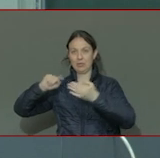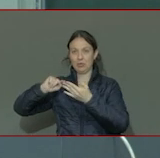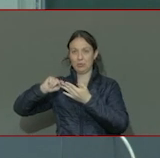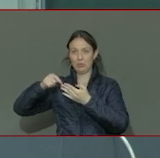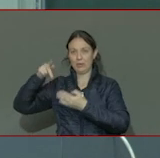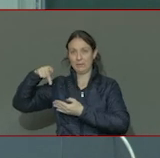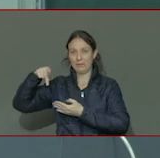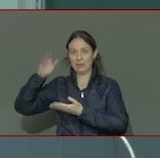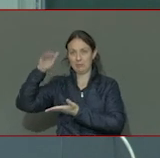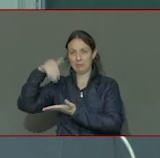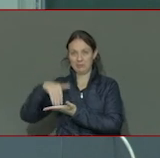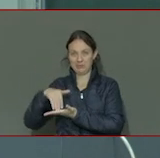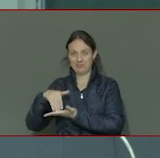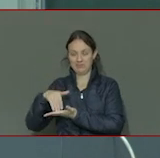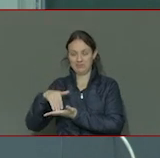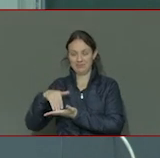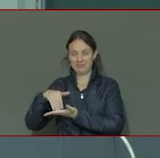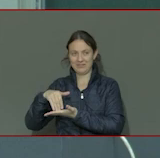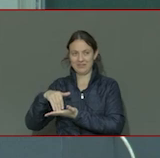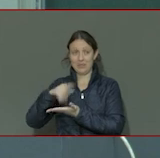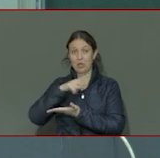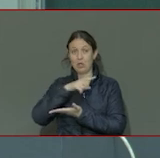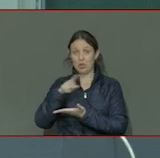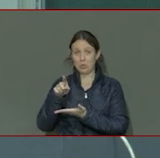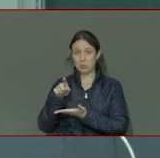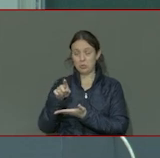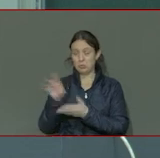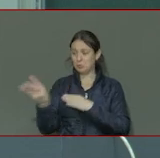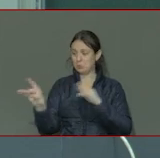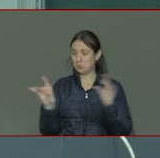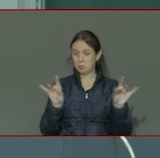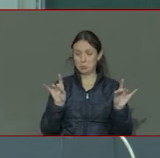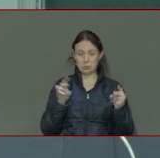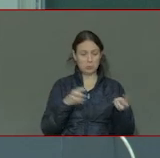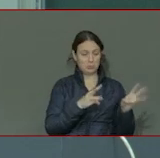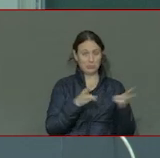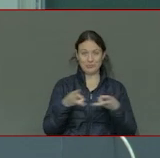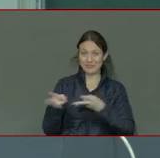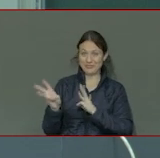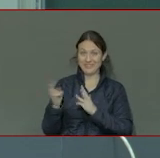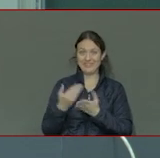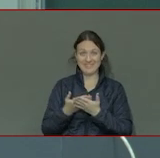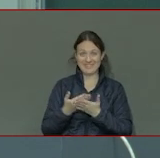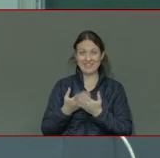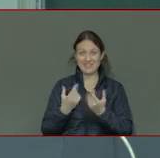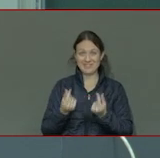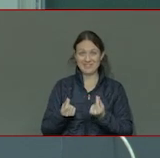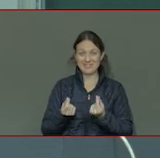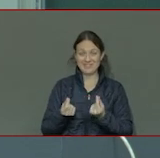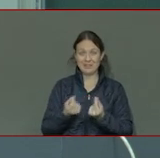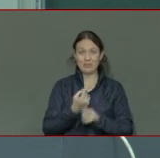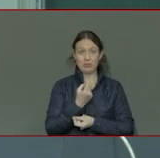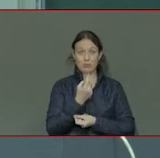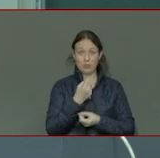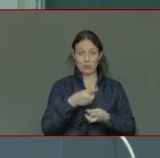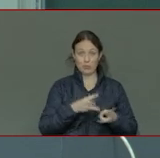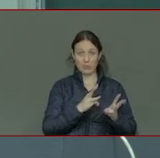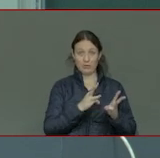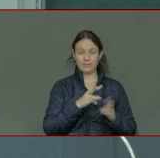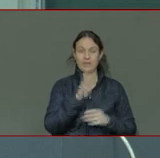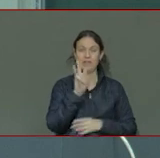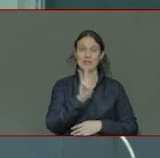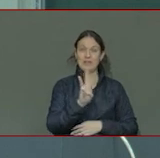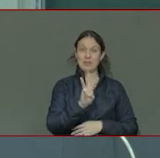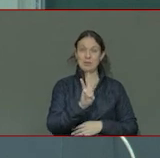Okay, you have more than one choice here. The one choice that I can use is to say W.